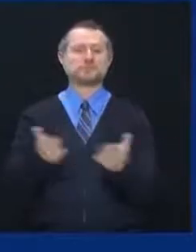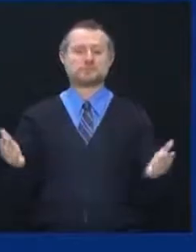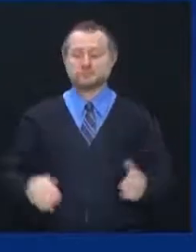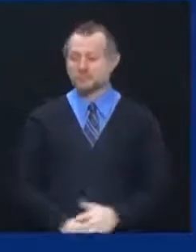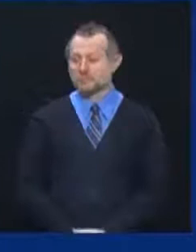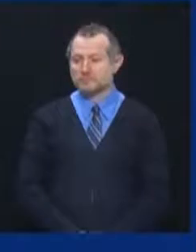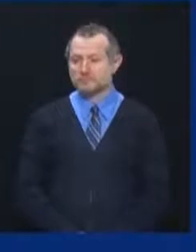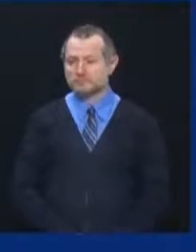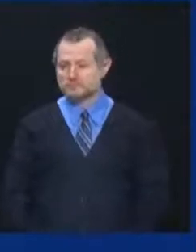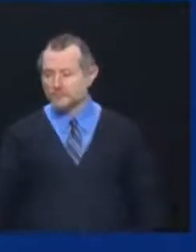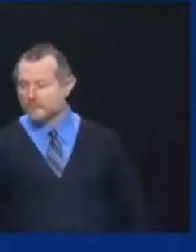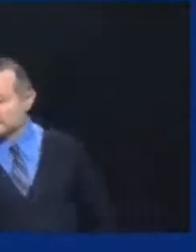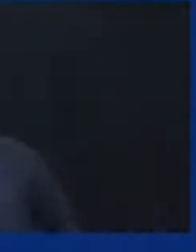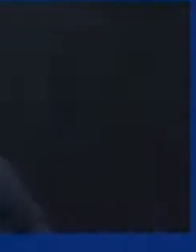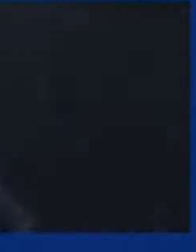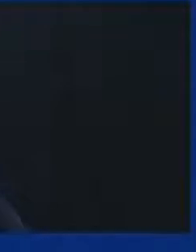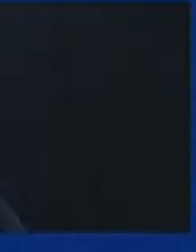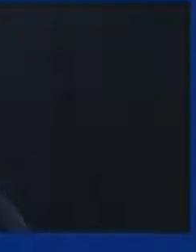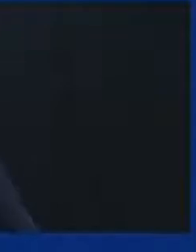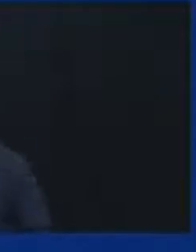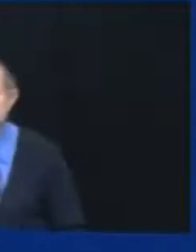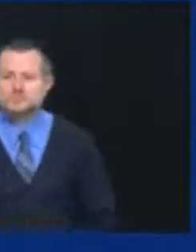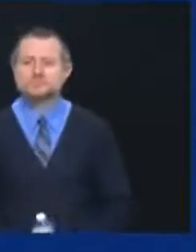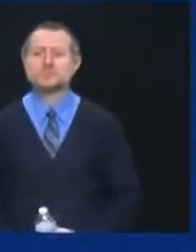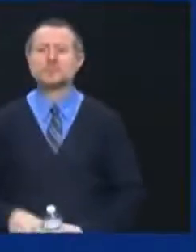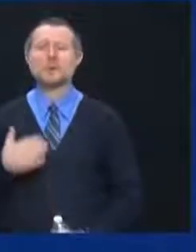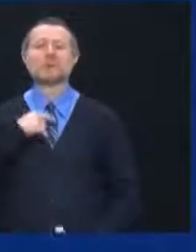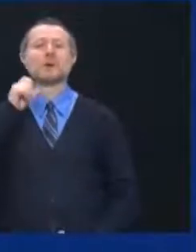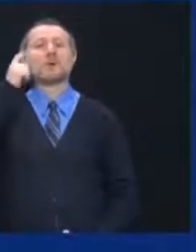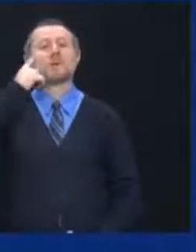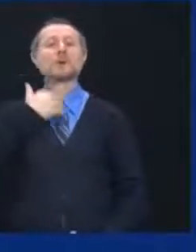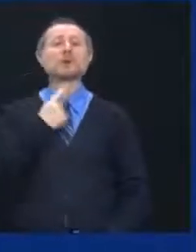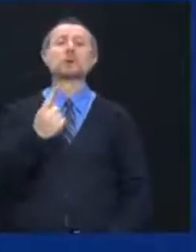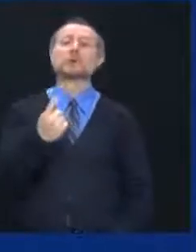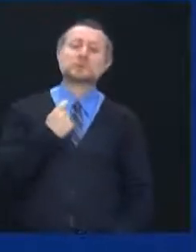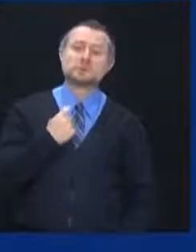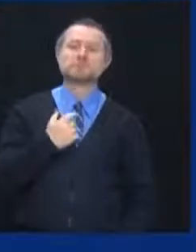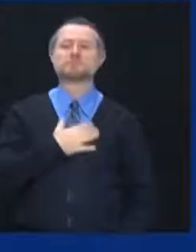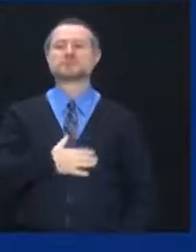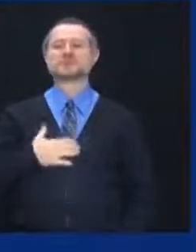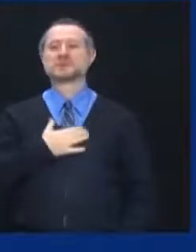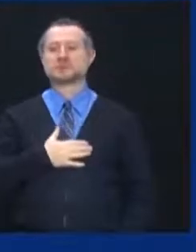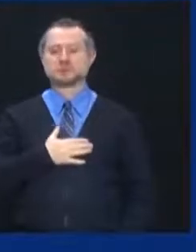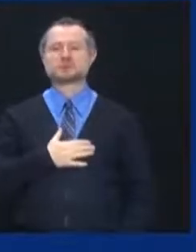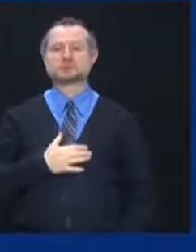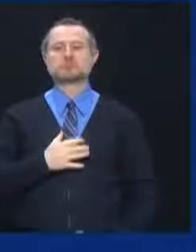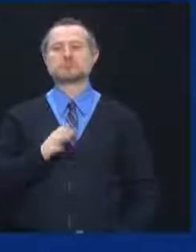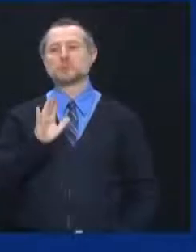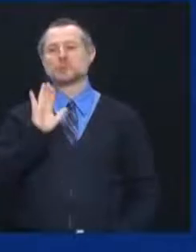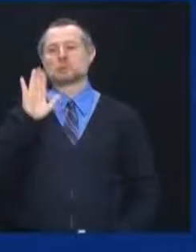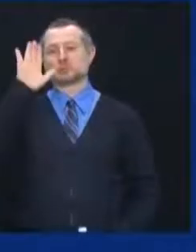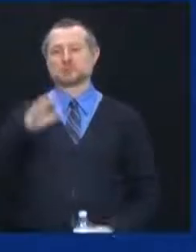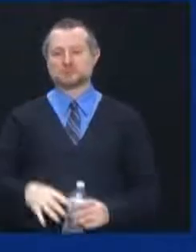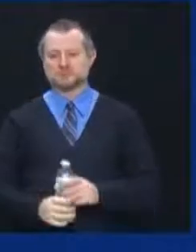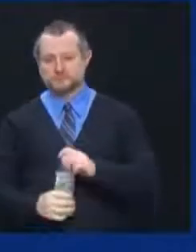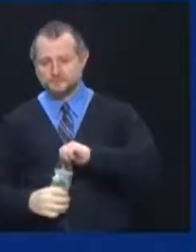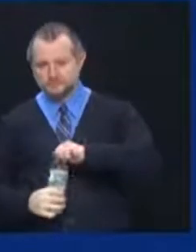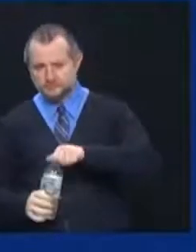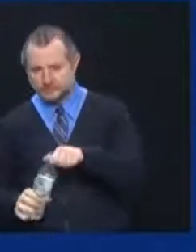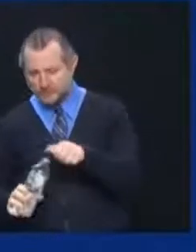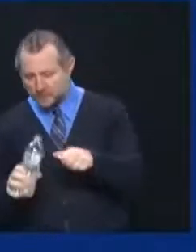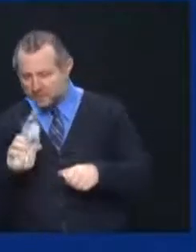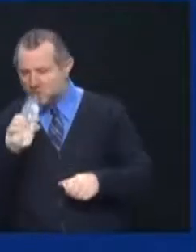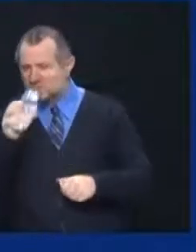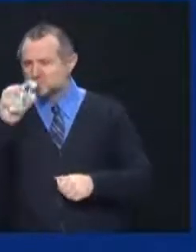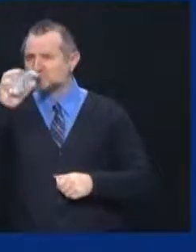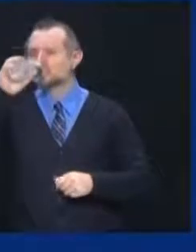Thank you, Governor. If you would like to ask a question, please use the raise hand function at the bottom of your window. We'll take a brief moment to compile the